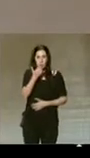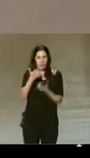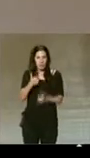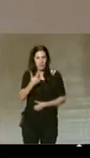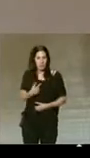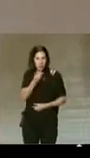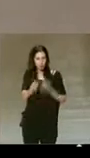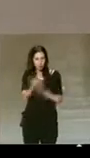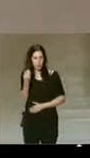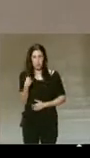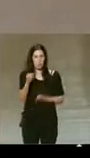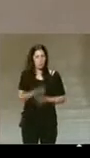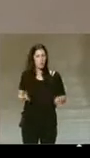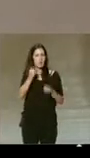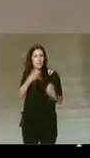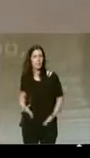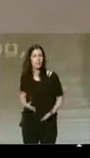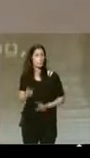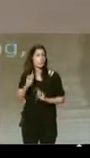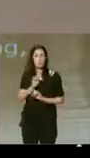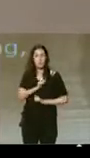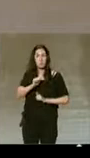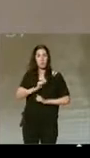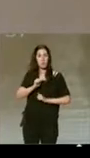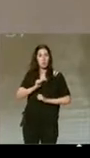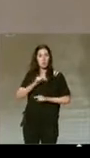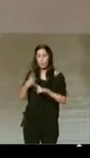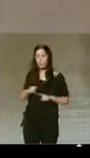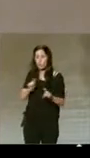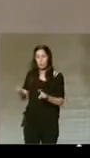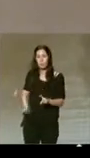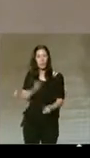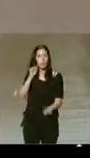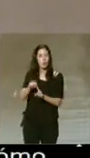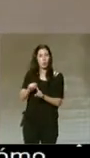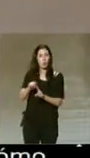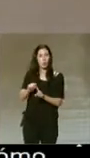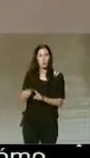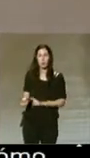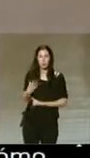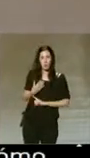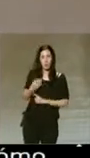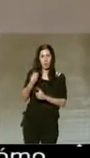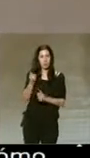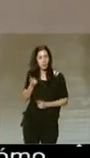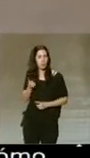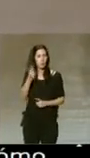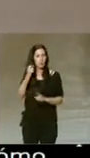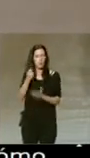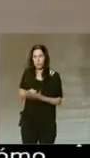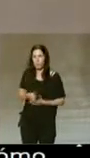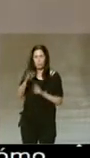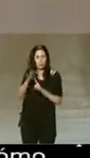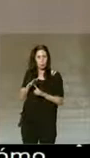hours. The ATM doesn't say hello, good morning, how are you doing? No, they are just waiting for the instruction to cash out